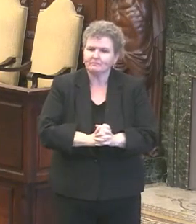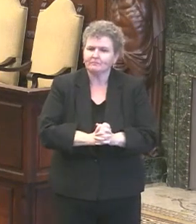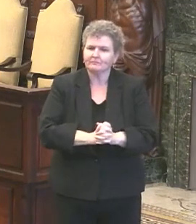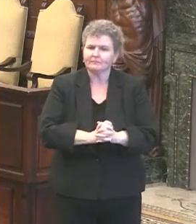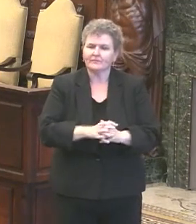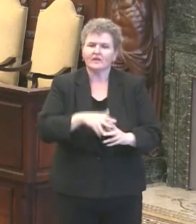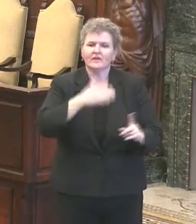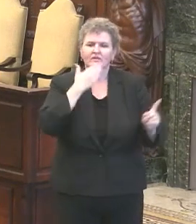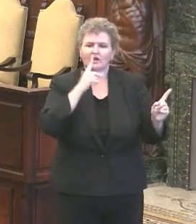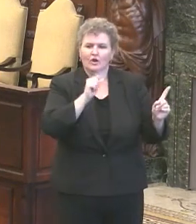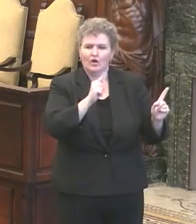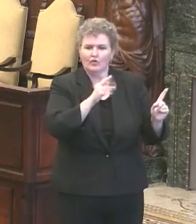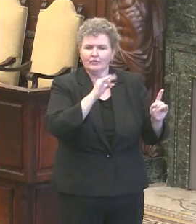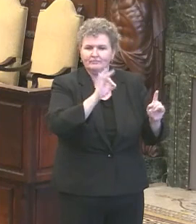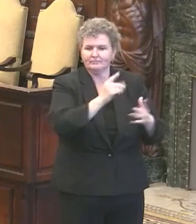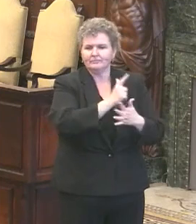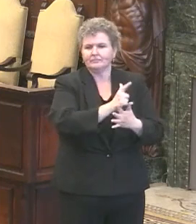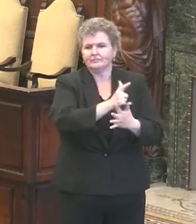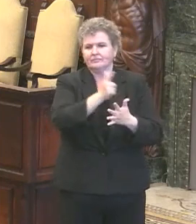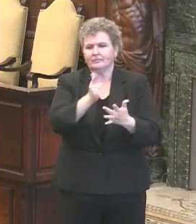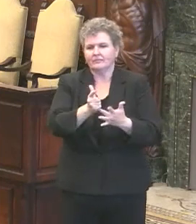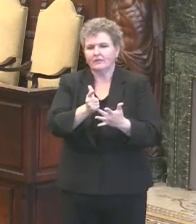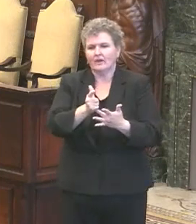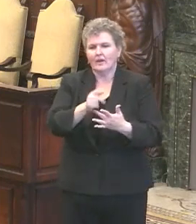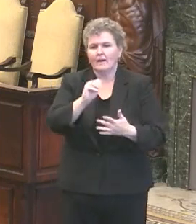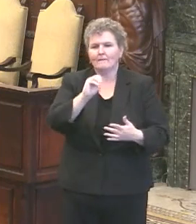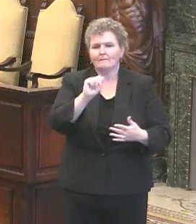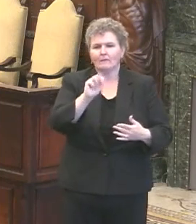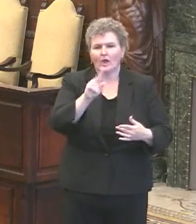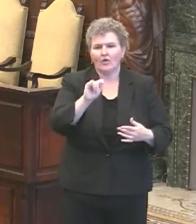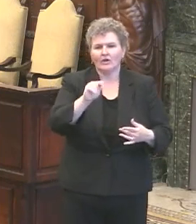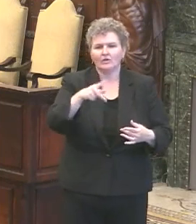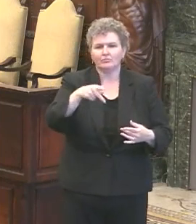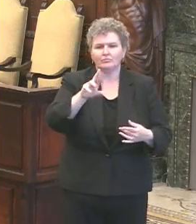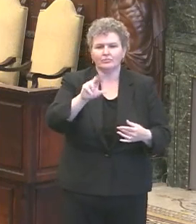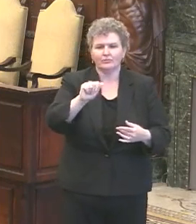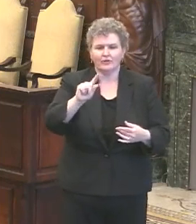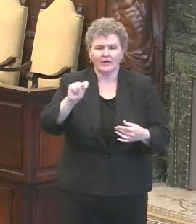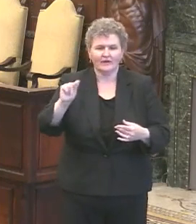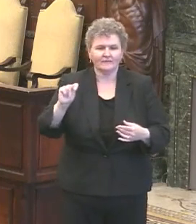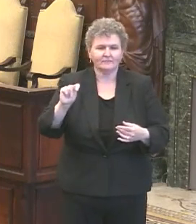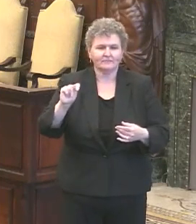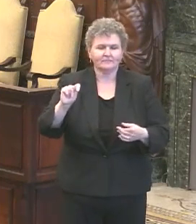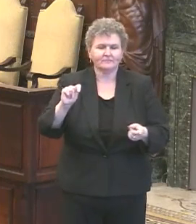you, Laura. And now let's go to Martin Pratt of Philly YBN.